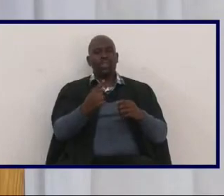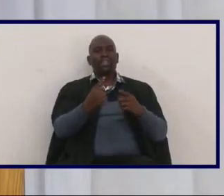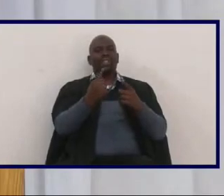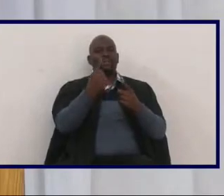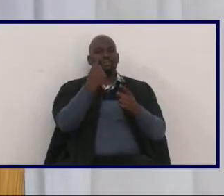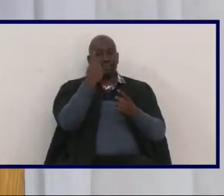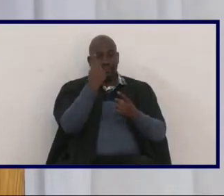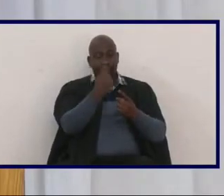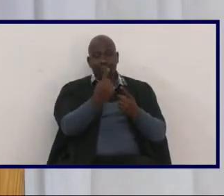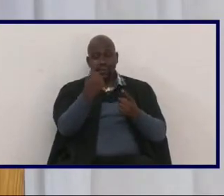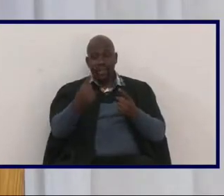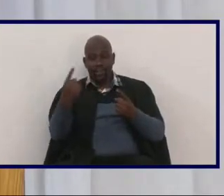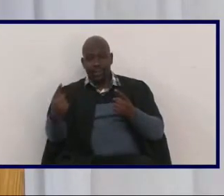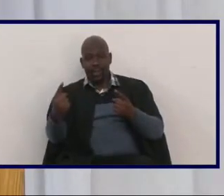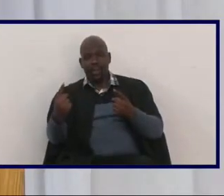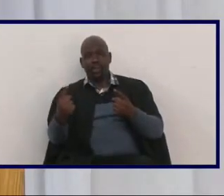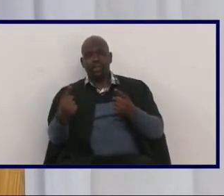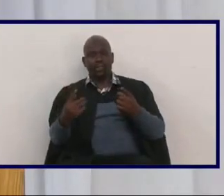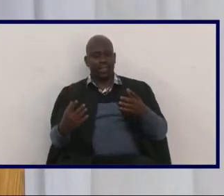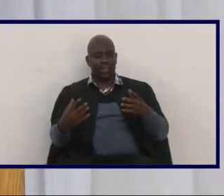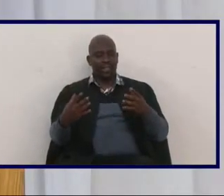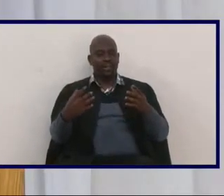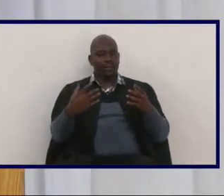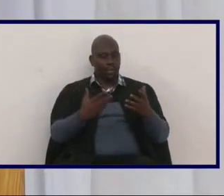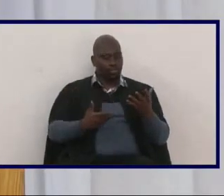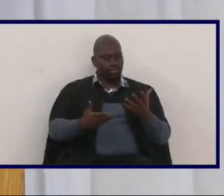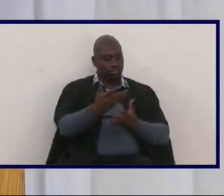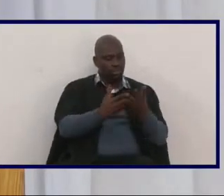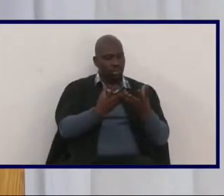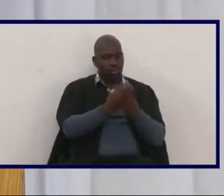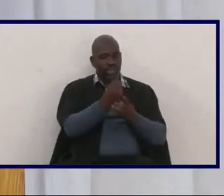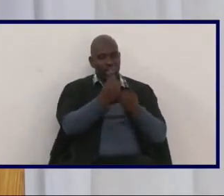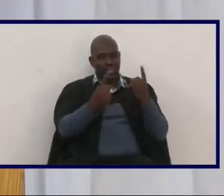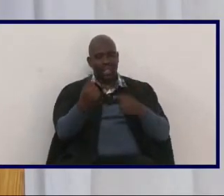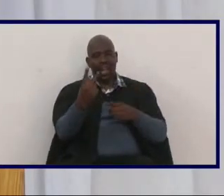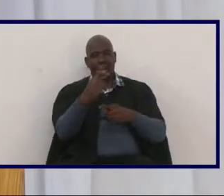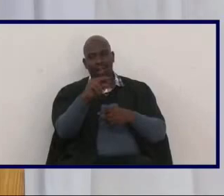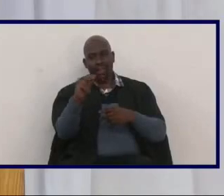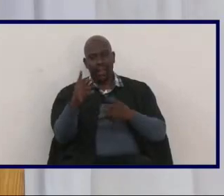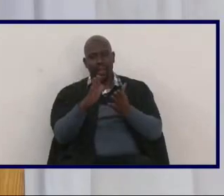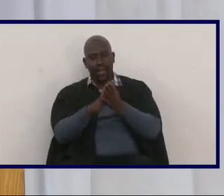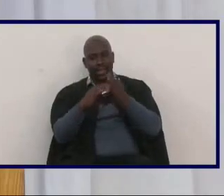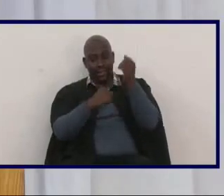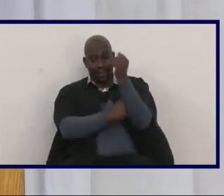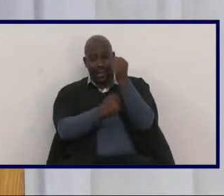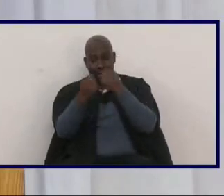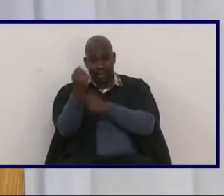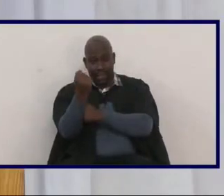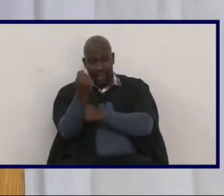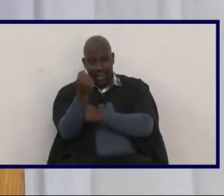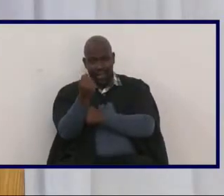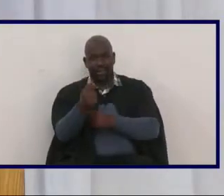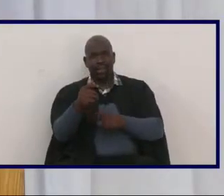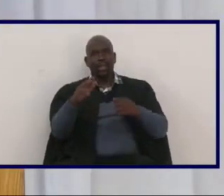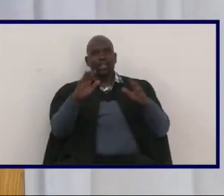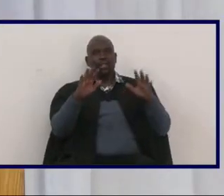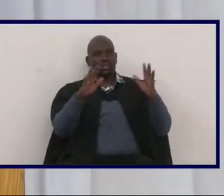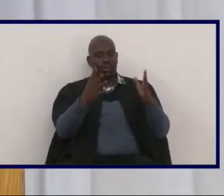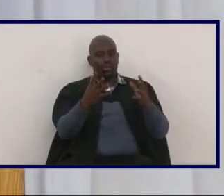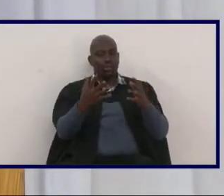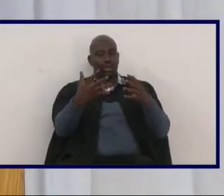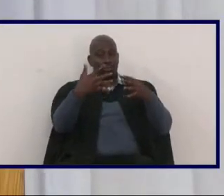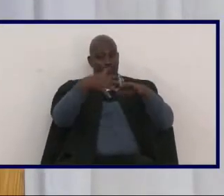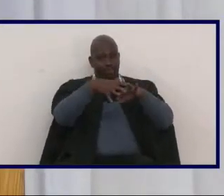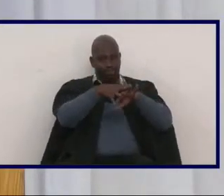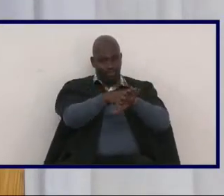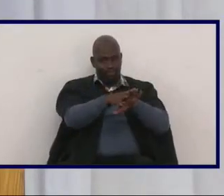the other and with structures, the furthering of socio-economic cleavages that come with new developments